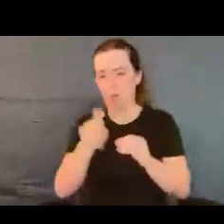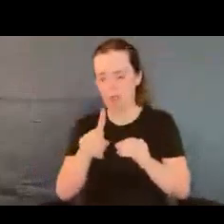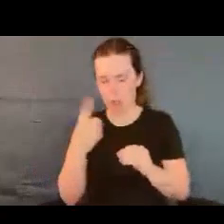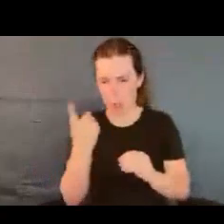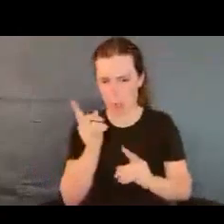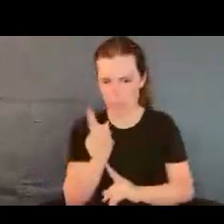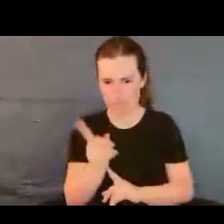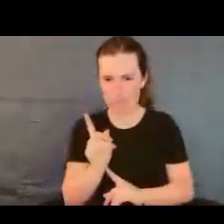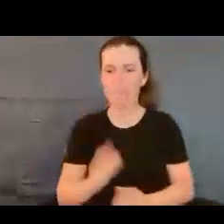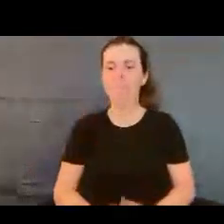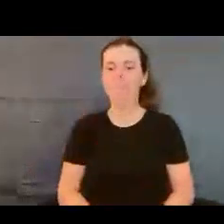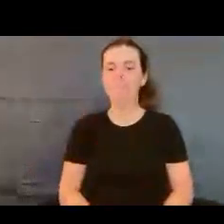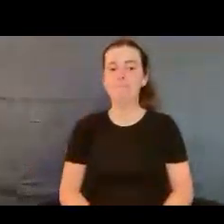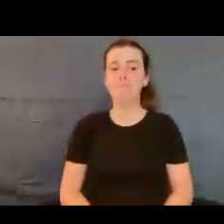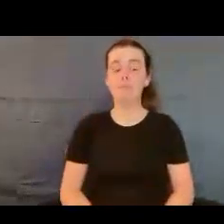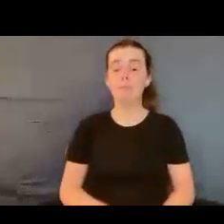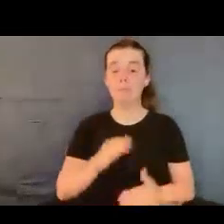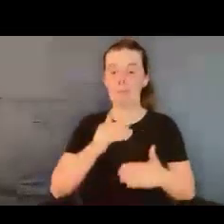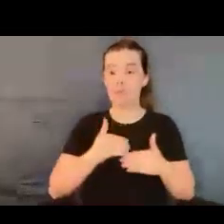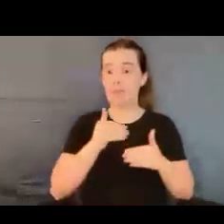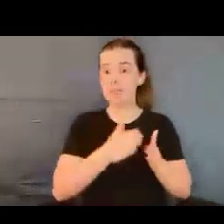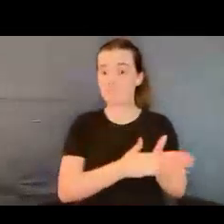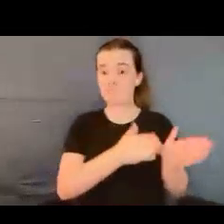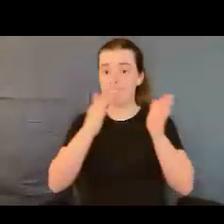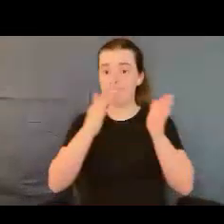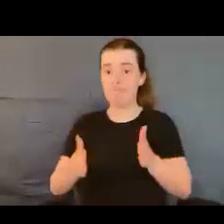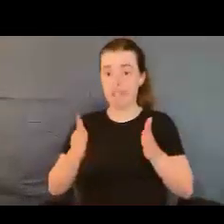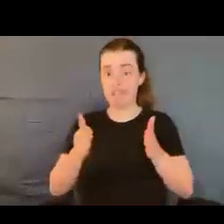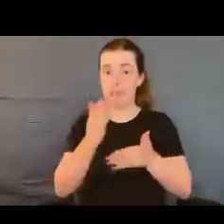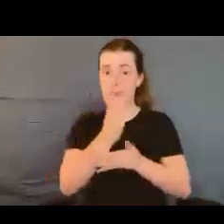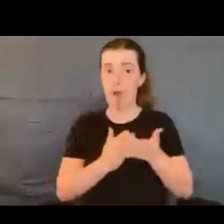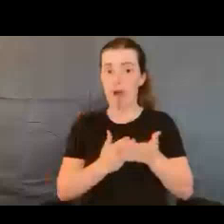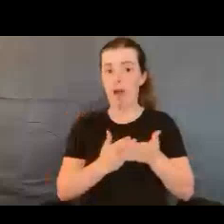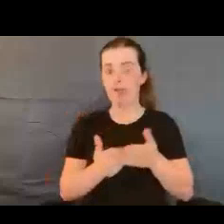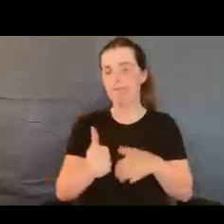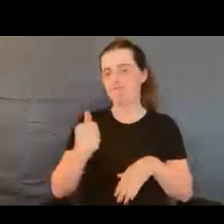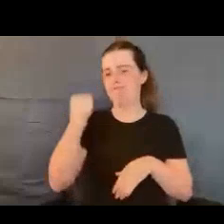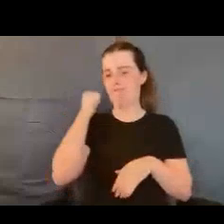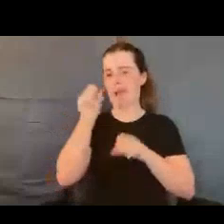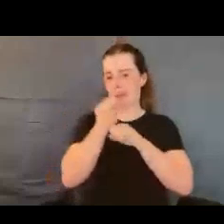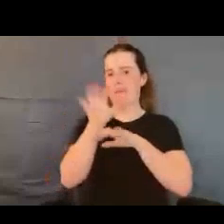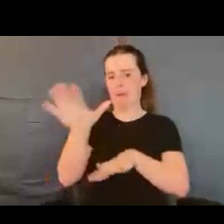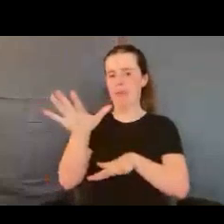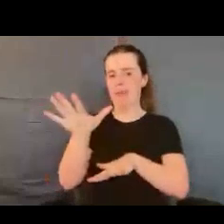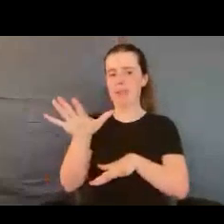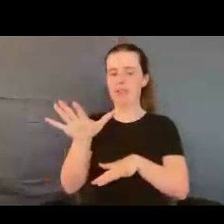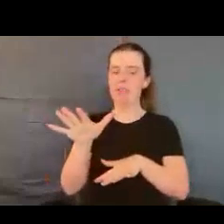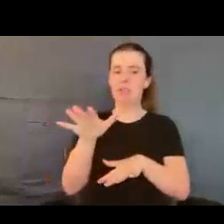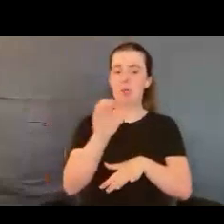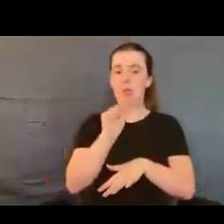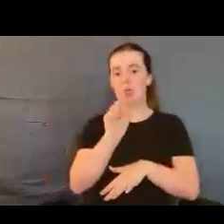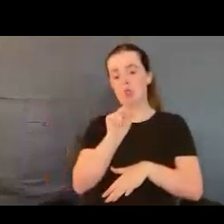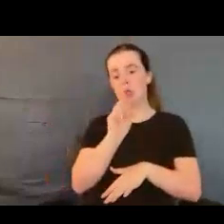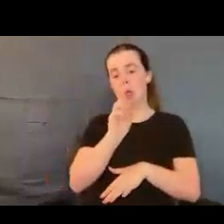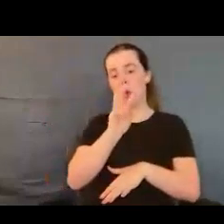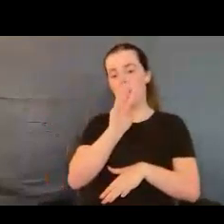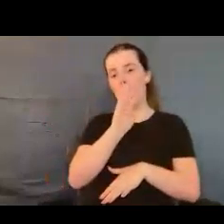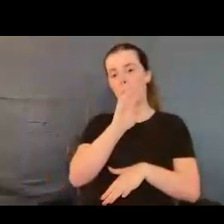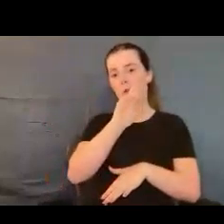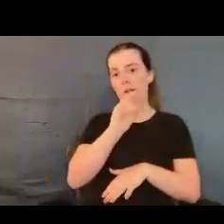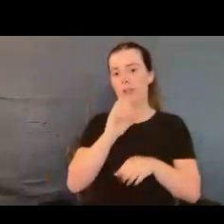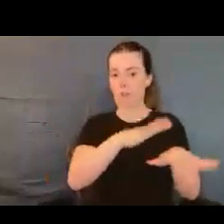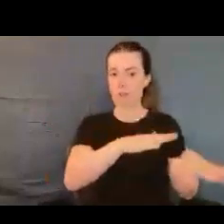this backside of the mountain. So this is not on, you'll leave basically Snowbird Mountain terrain, and you'll descend off the top of Hidden Peak, which